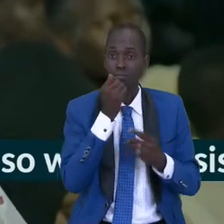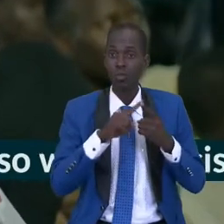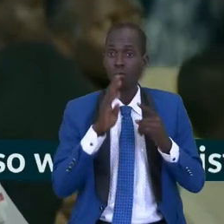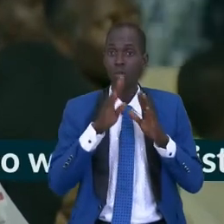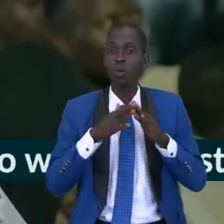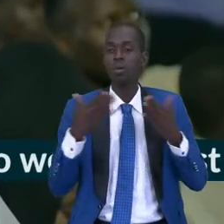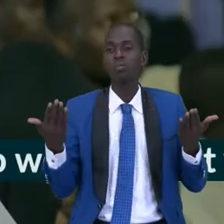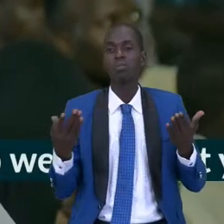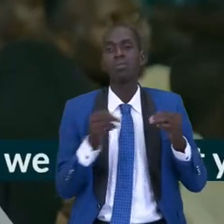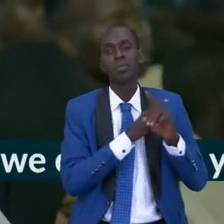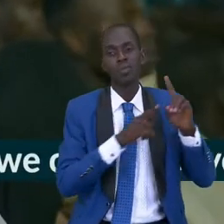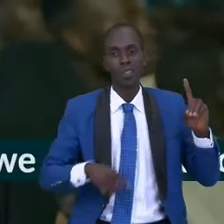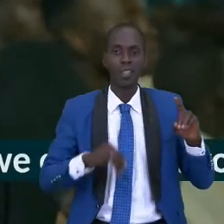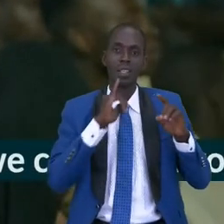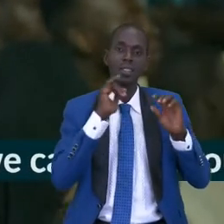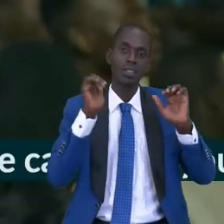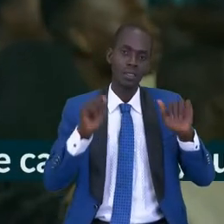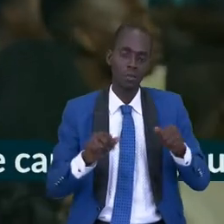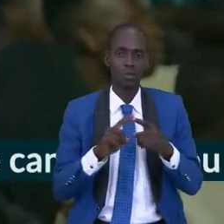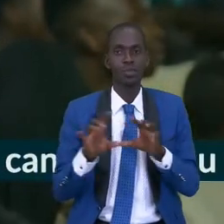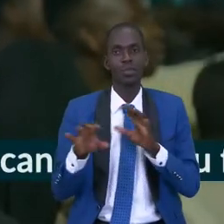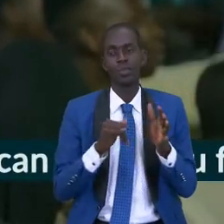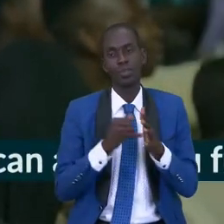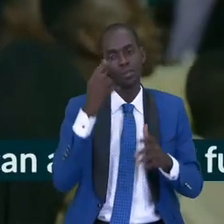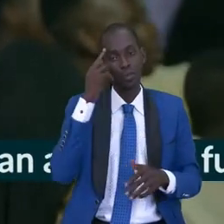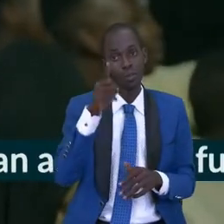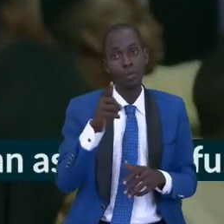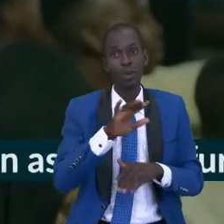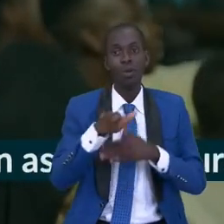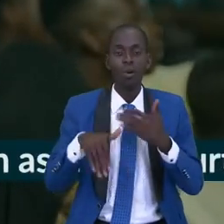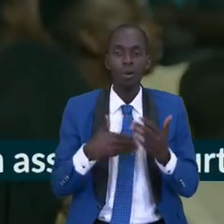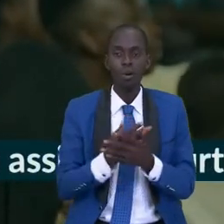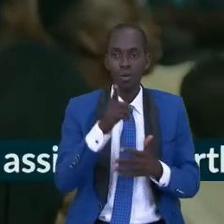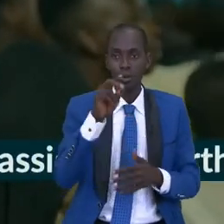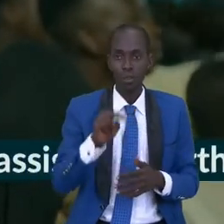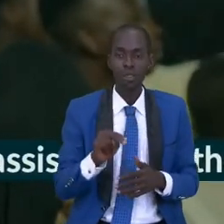It's a moment joy is in heaven.